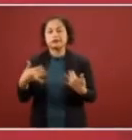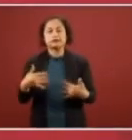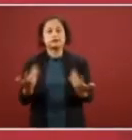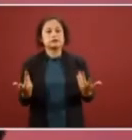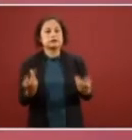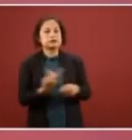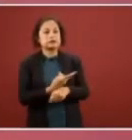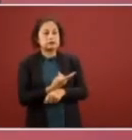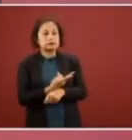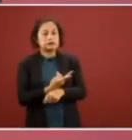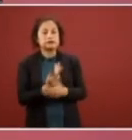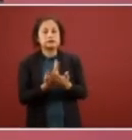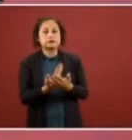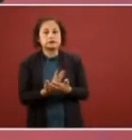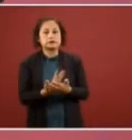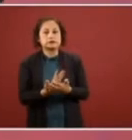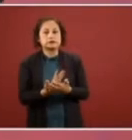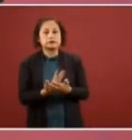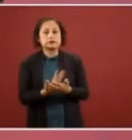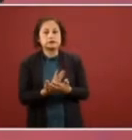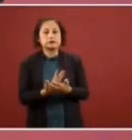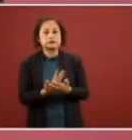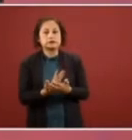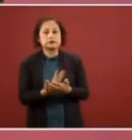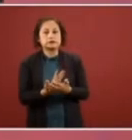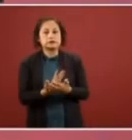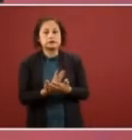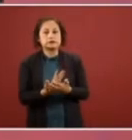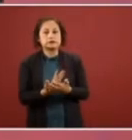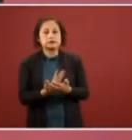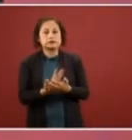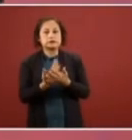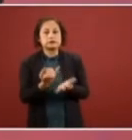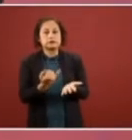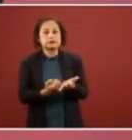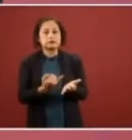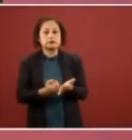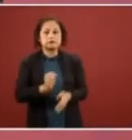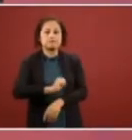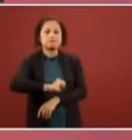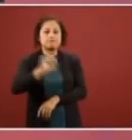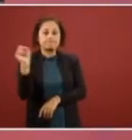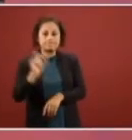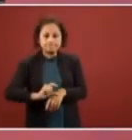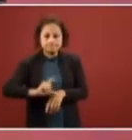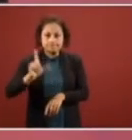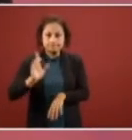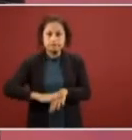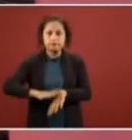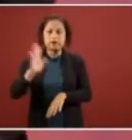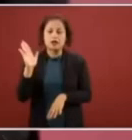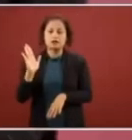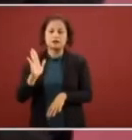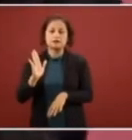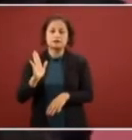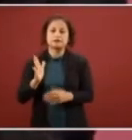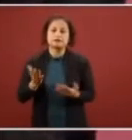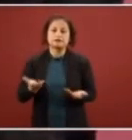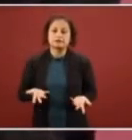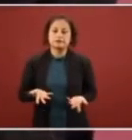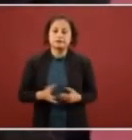Los aumentos de impuestos. They would increase the taxes. Ahí vienen los aumentos de